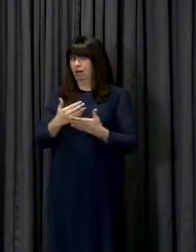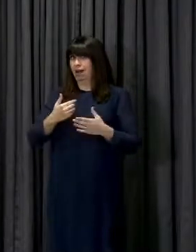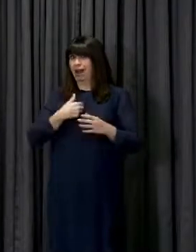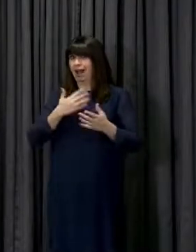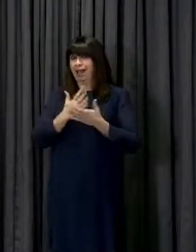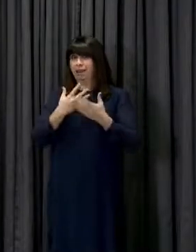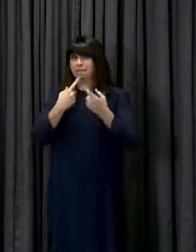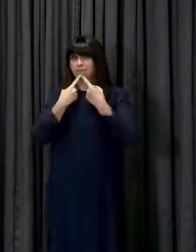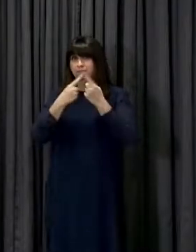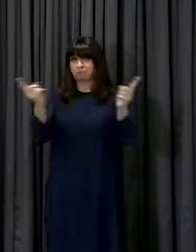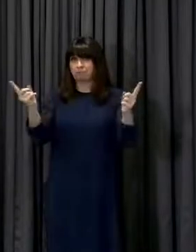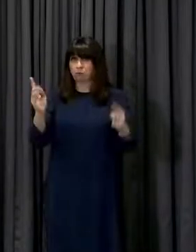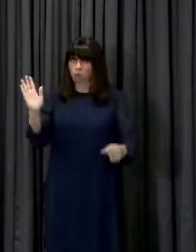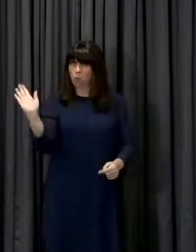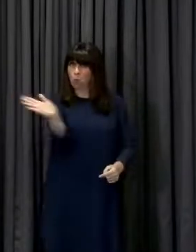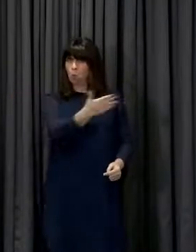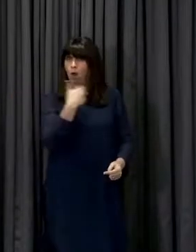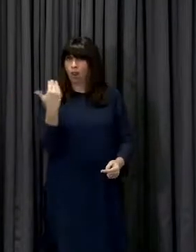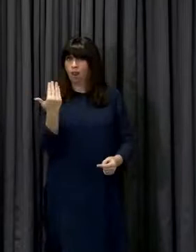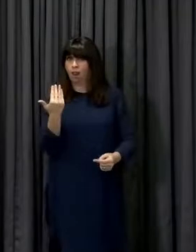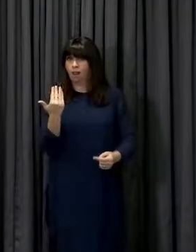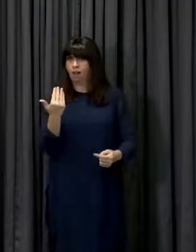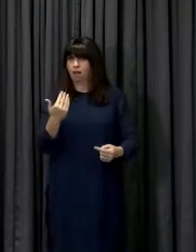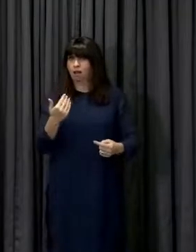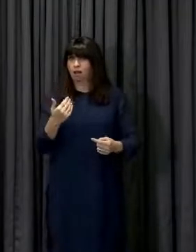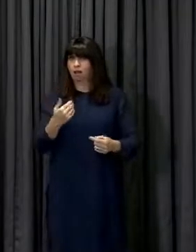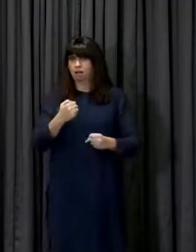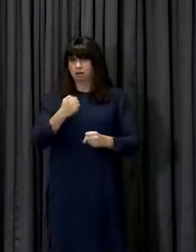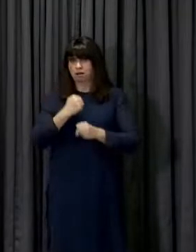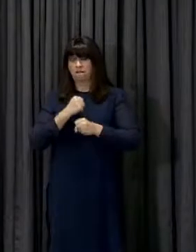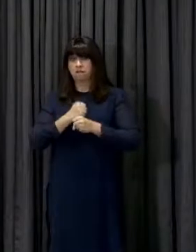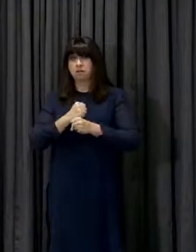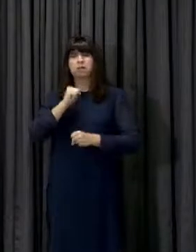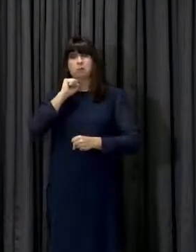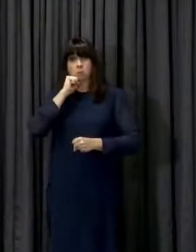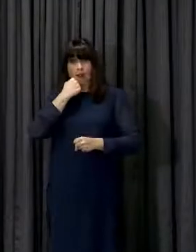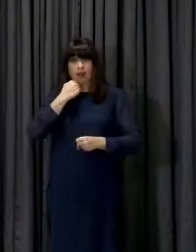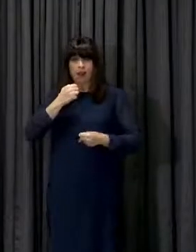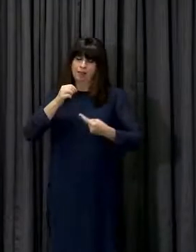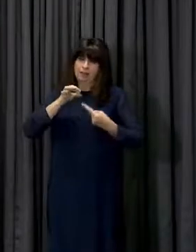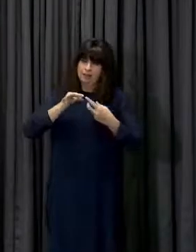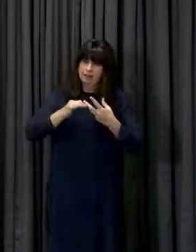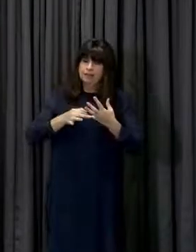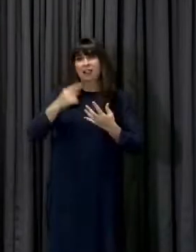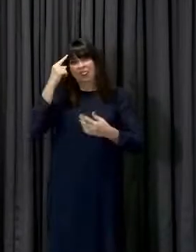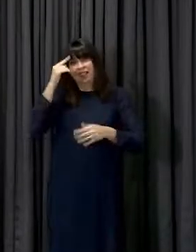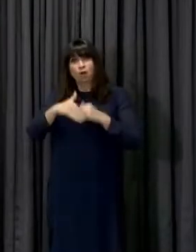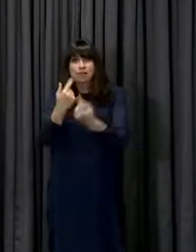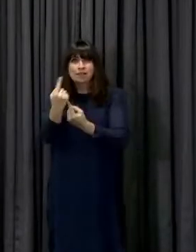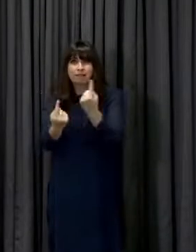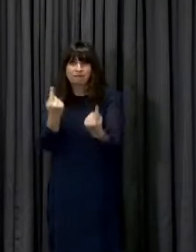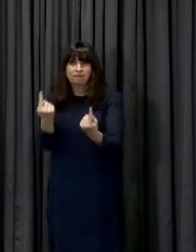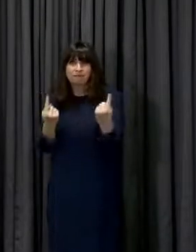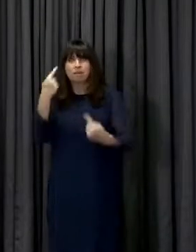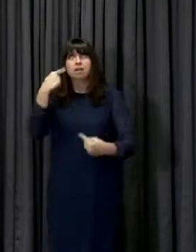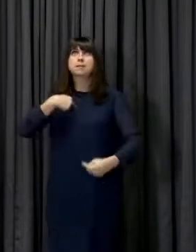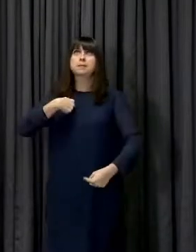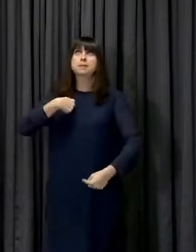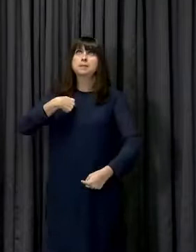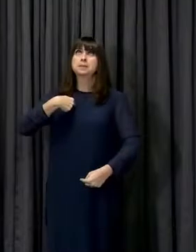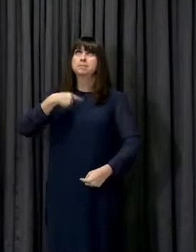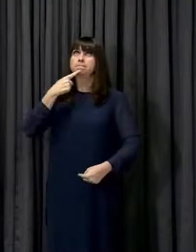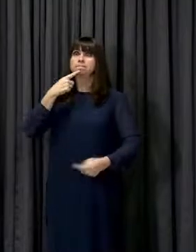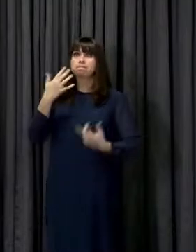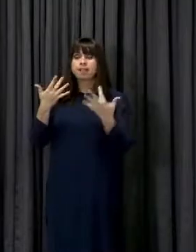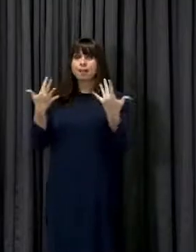each and every one of us in Wales about what we are prepared to do, about the choices we make, and about how many